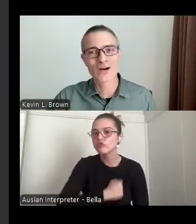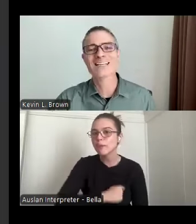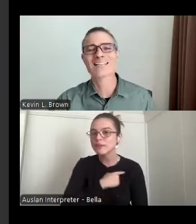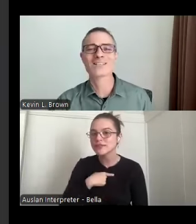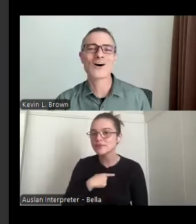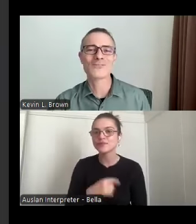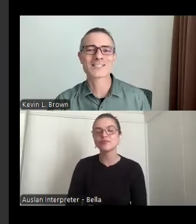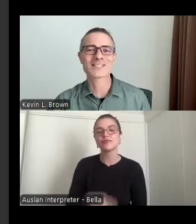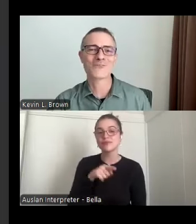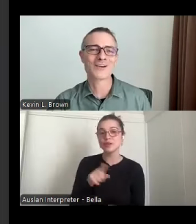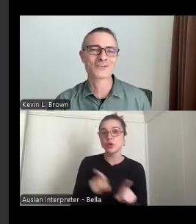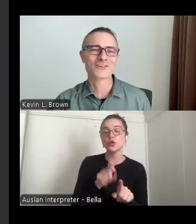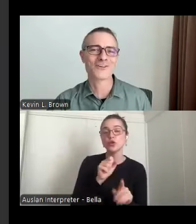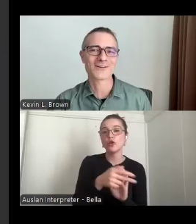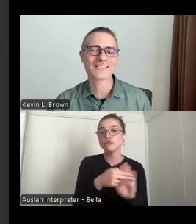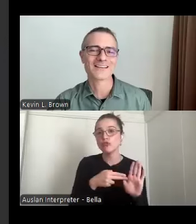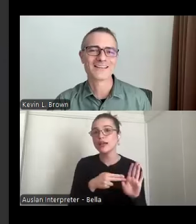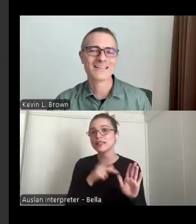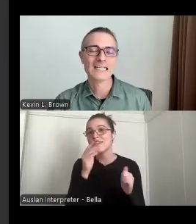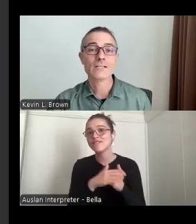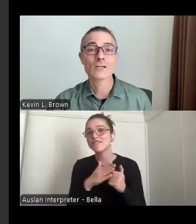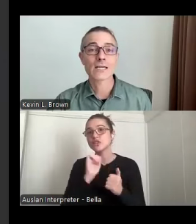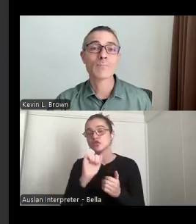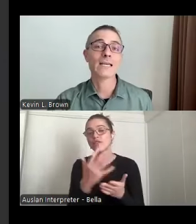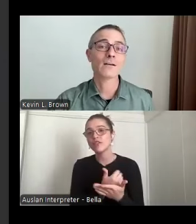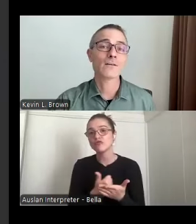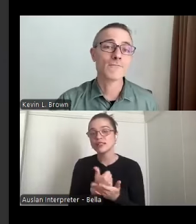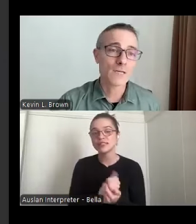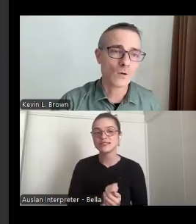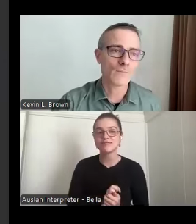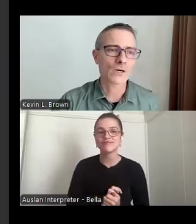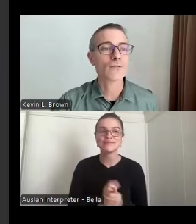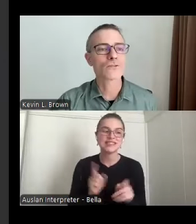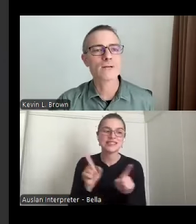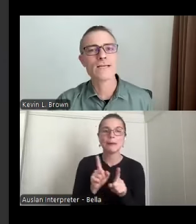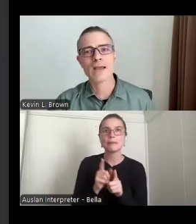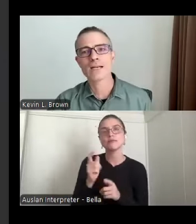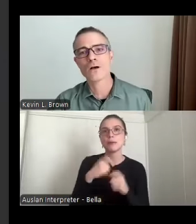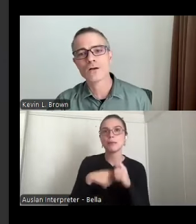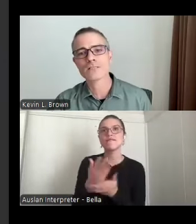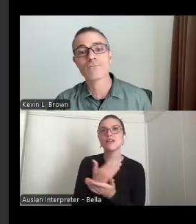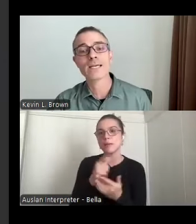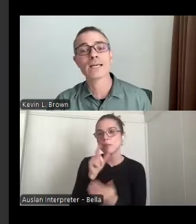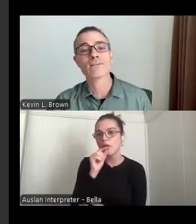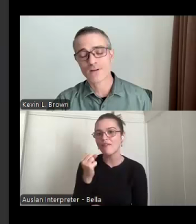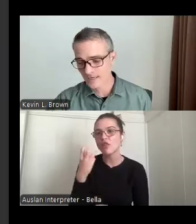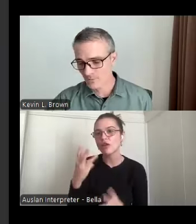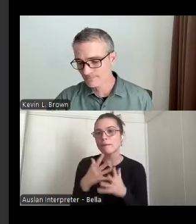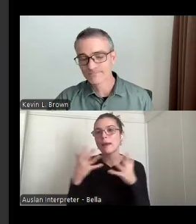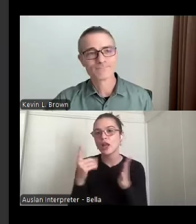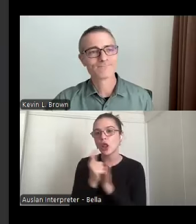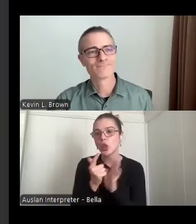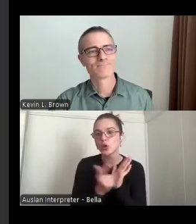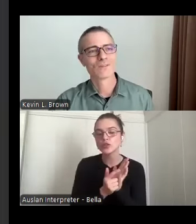your brand, and this can also fix your fundraising. And just like being fundable, there are three main laws of being